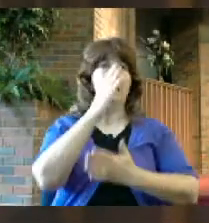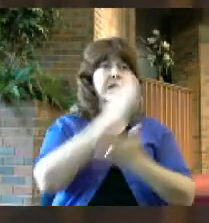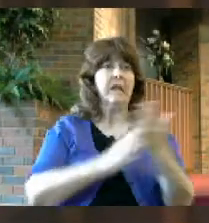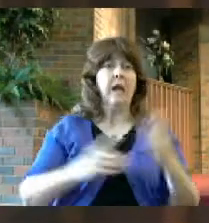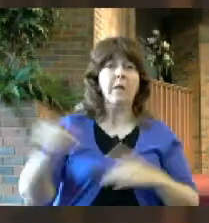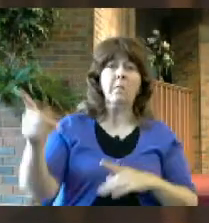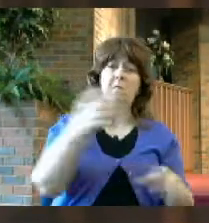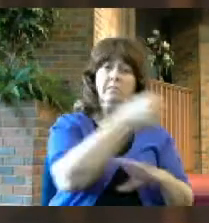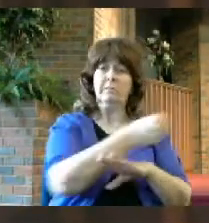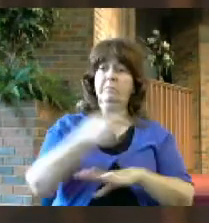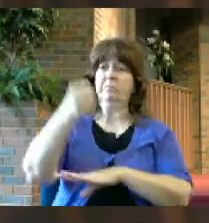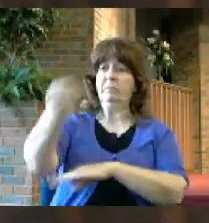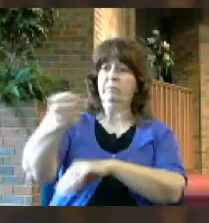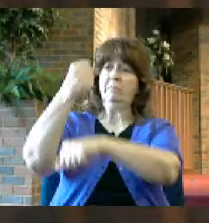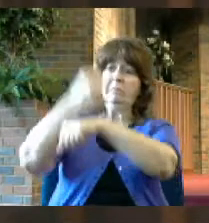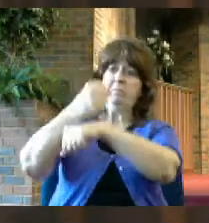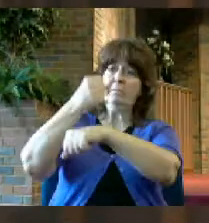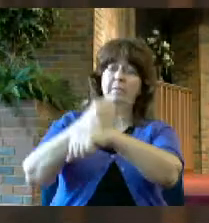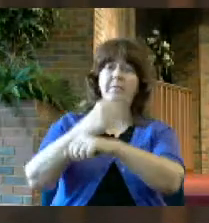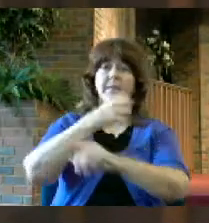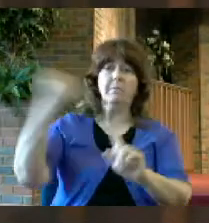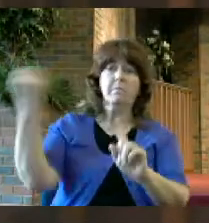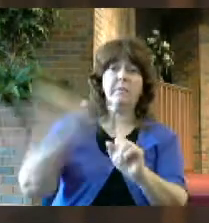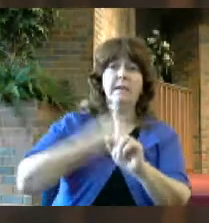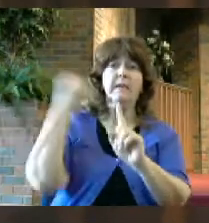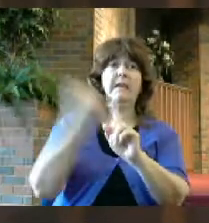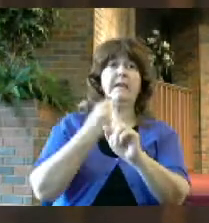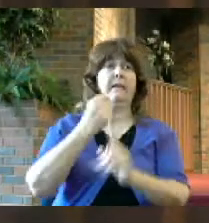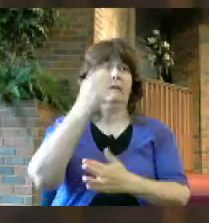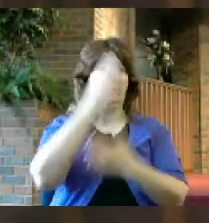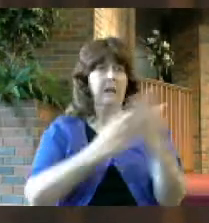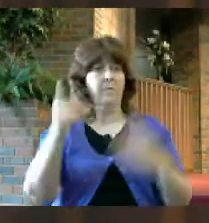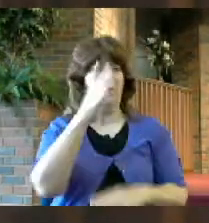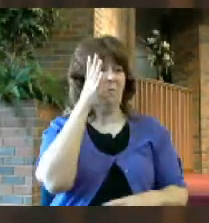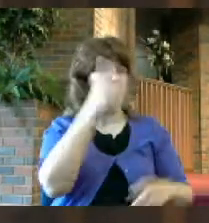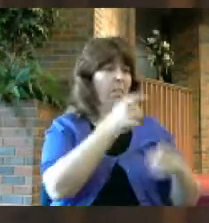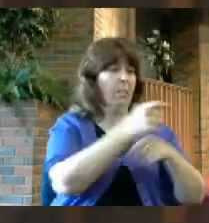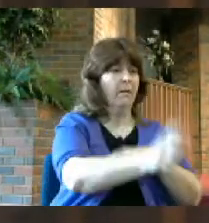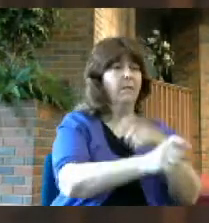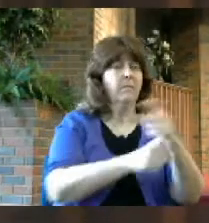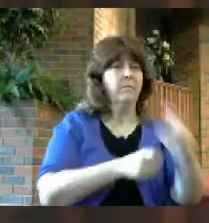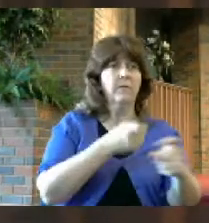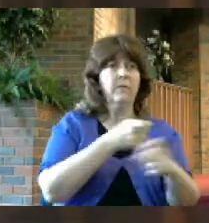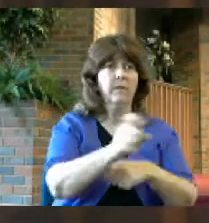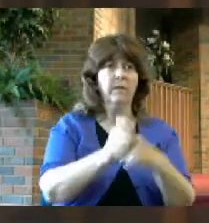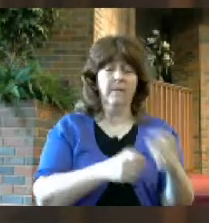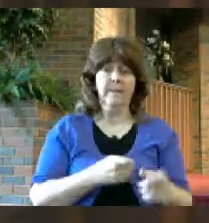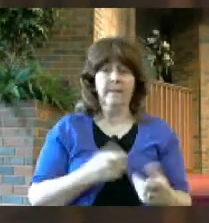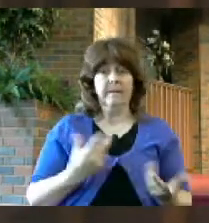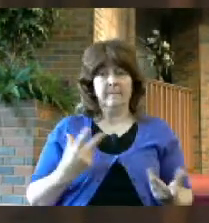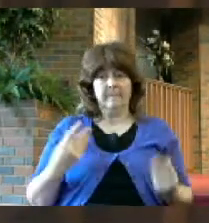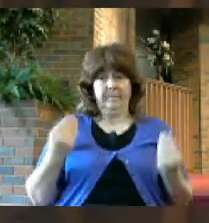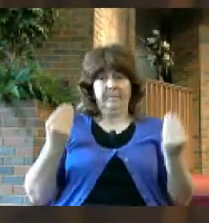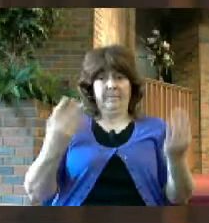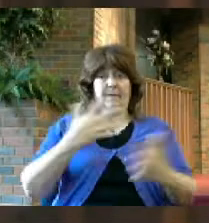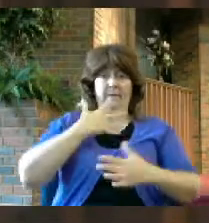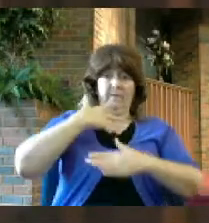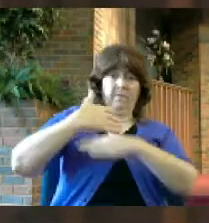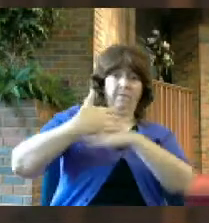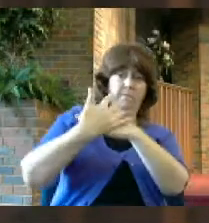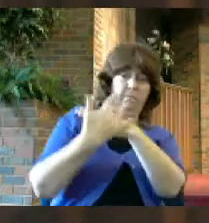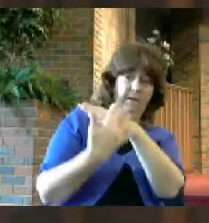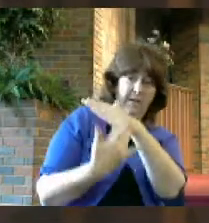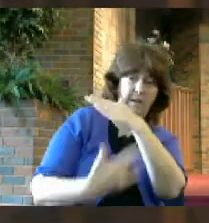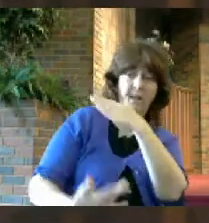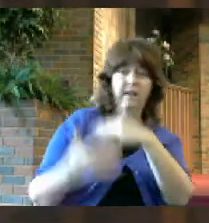city to city, that on you may come all the righteous blood shed on the earth, from the blood of righteous Abel to the